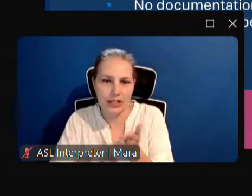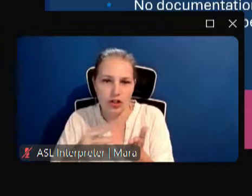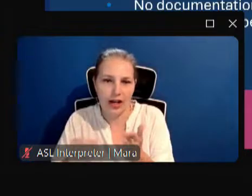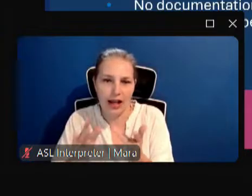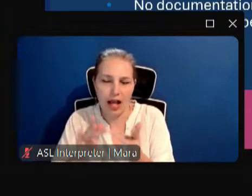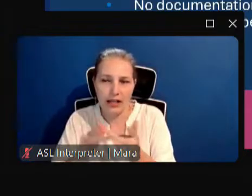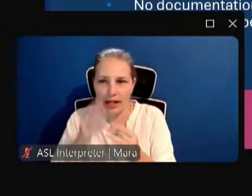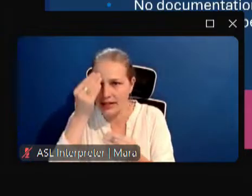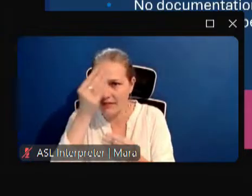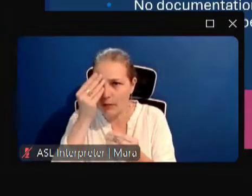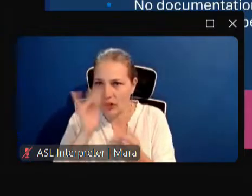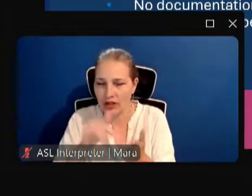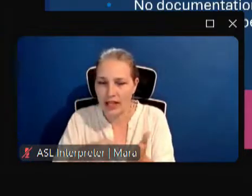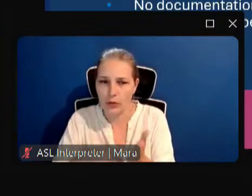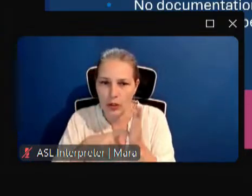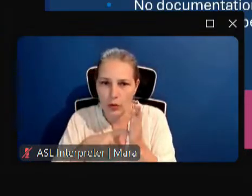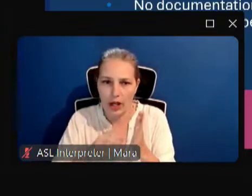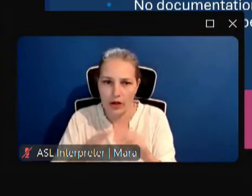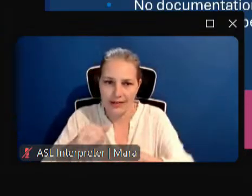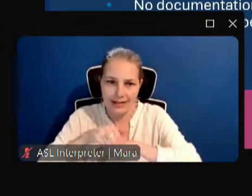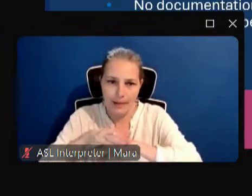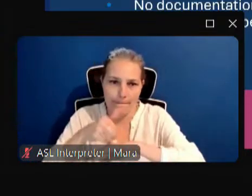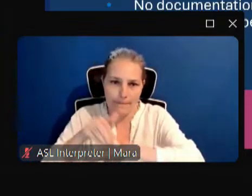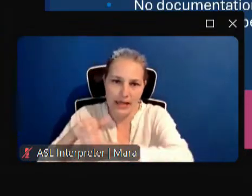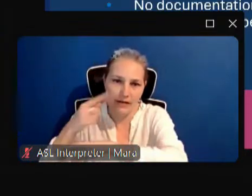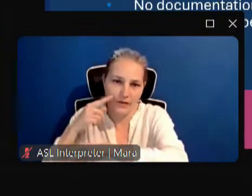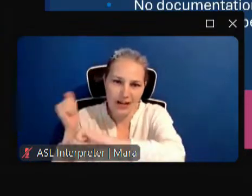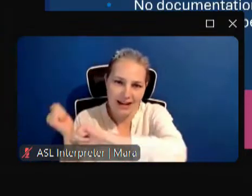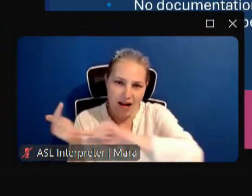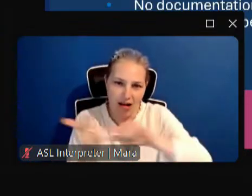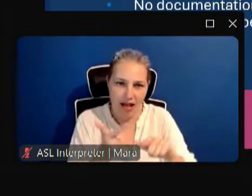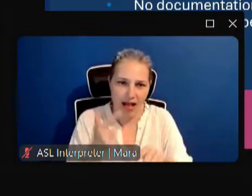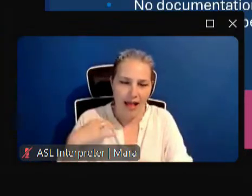required submittal for every application.